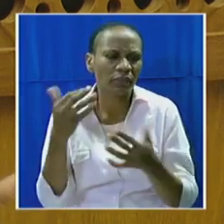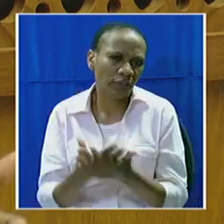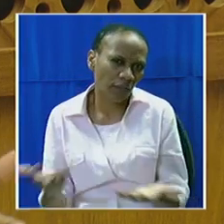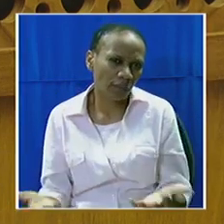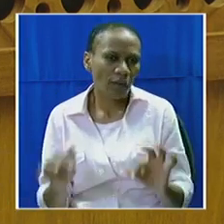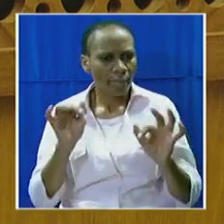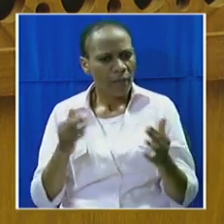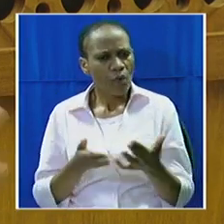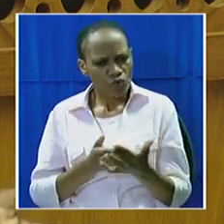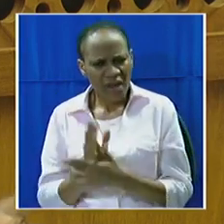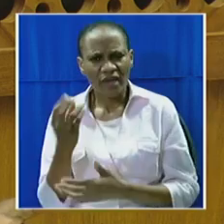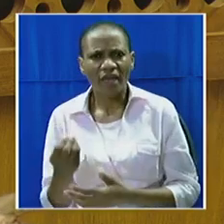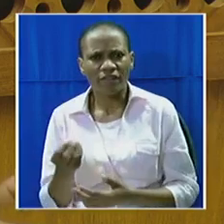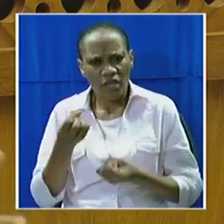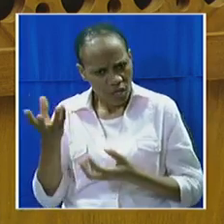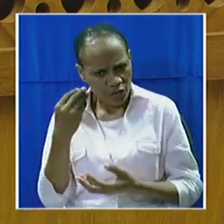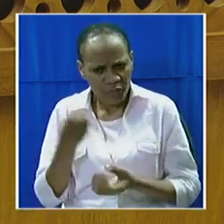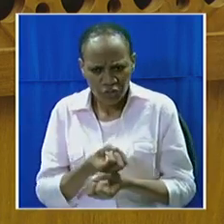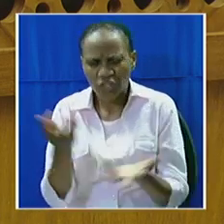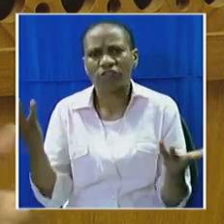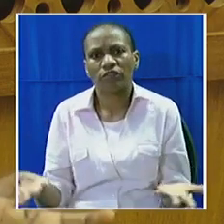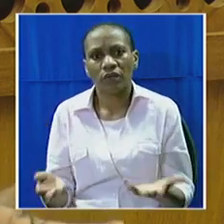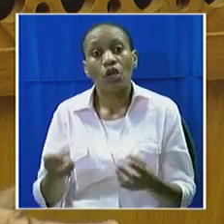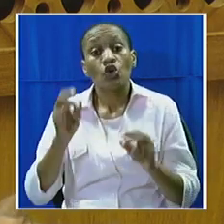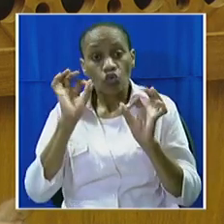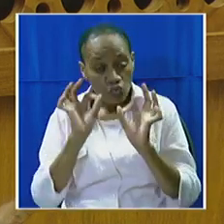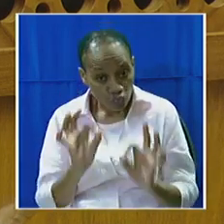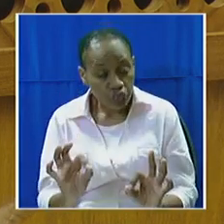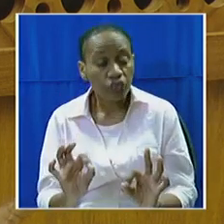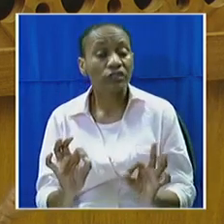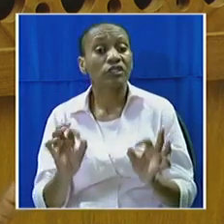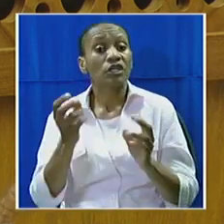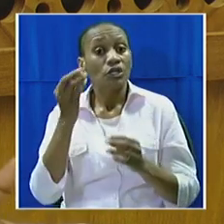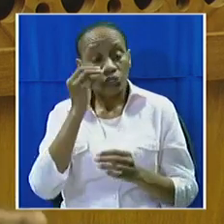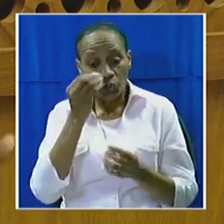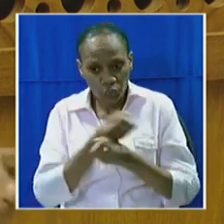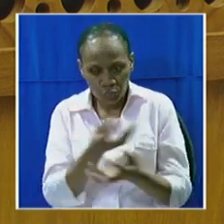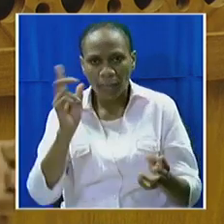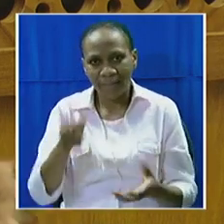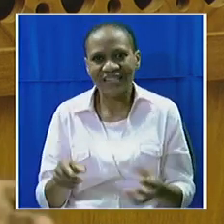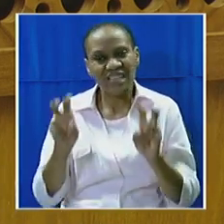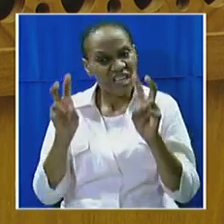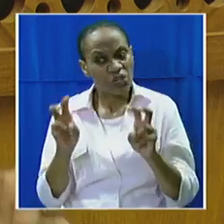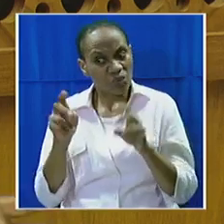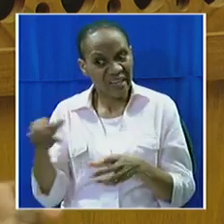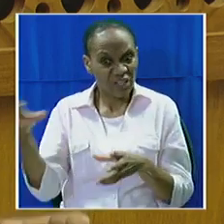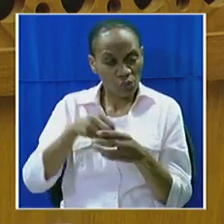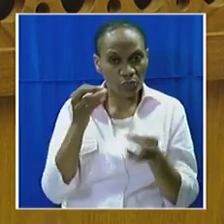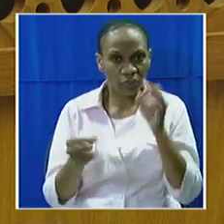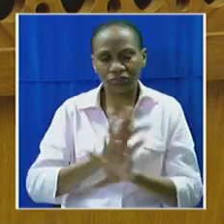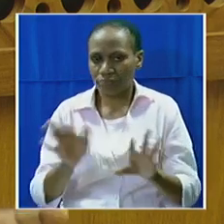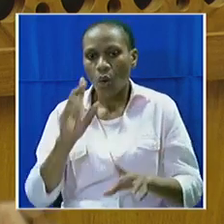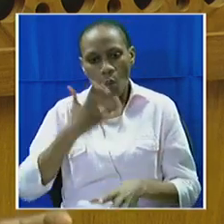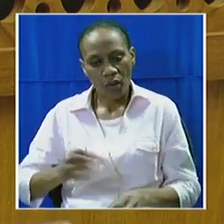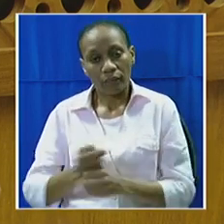the right information. We must fight against fake news. We must fight against politicization of this issue. We need to make sure that South Africans are